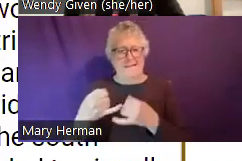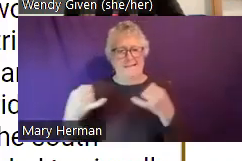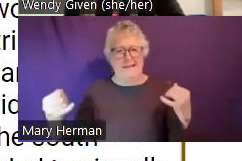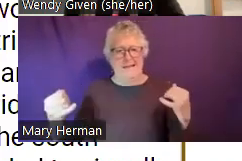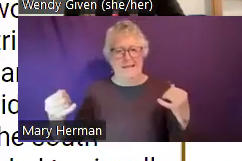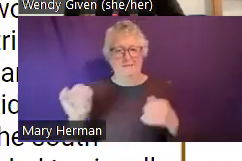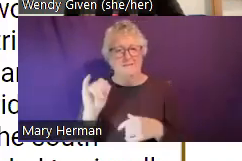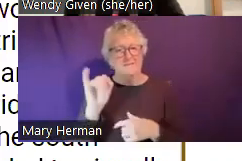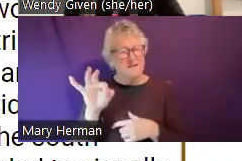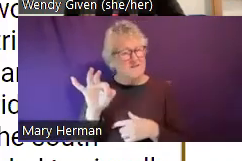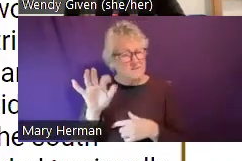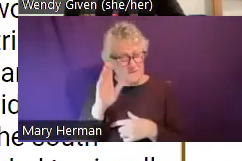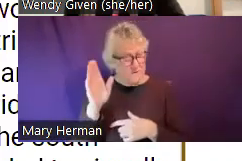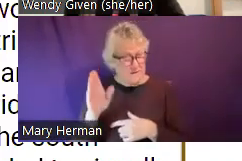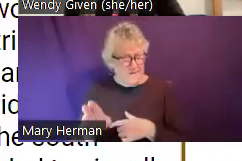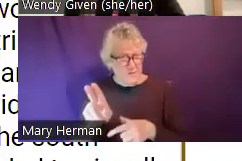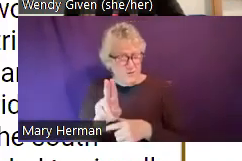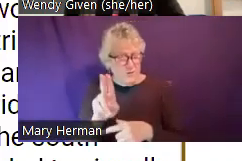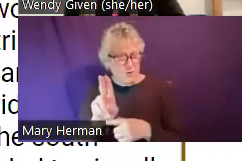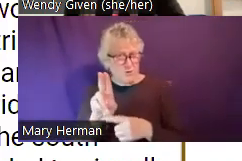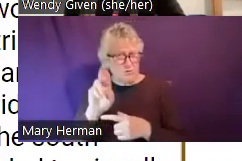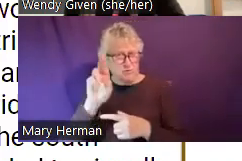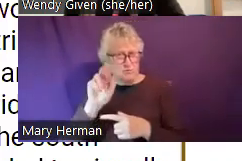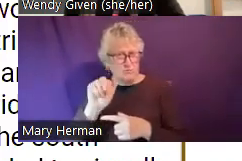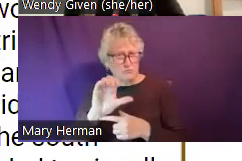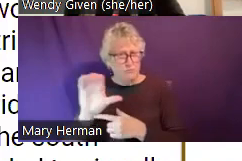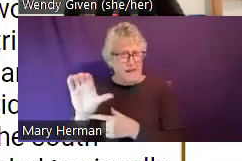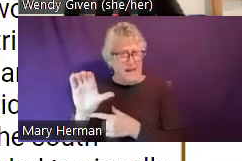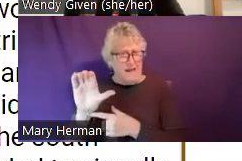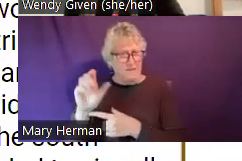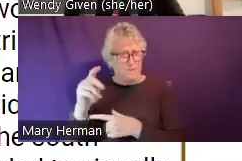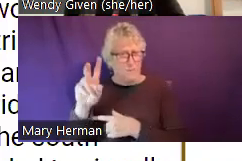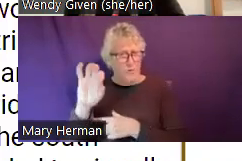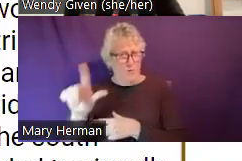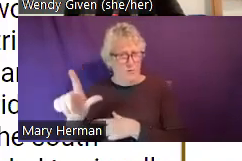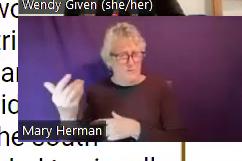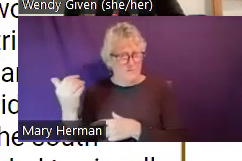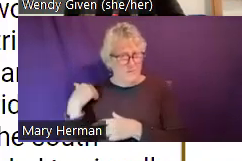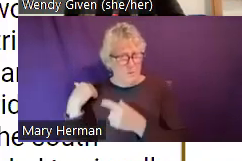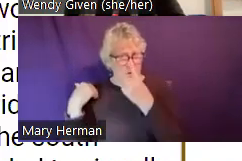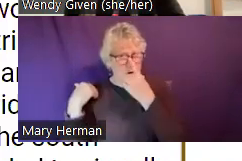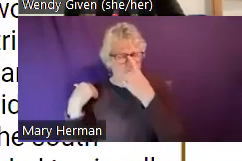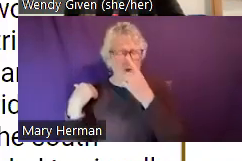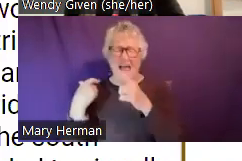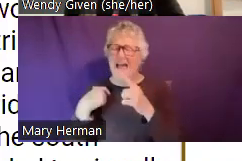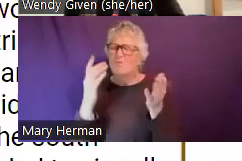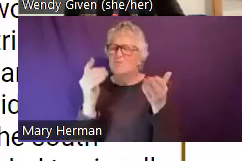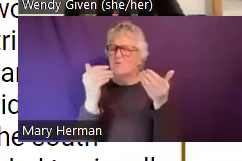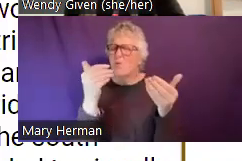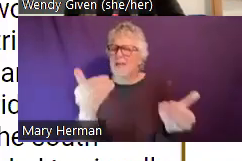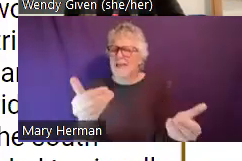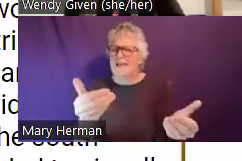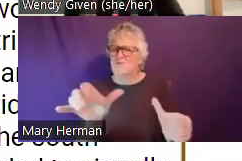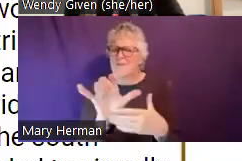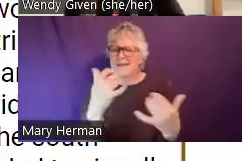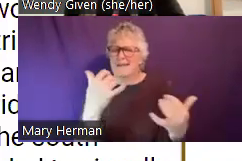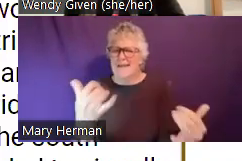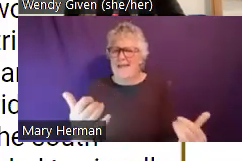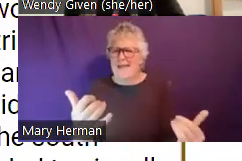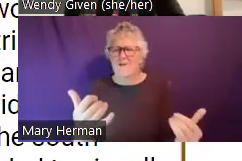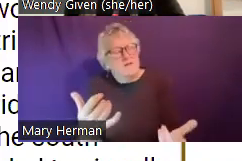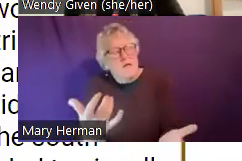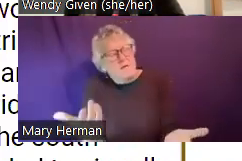RAC Opportunity Portal in the past, I would go on there. You have to make an account. It's very easy. It's pretty